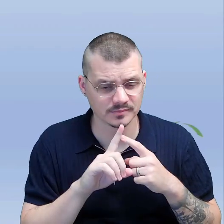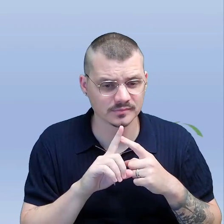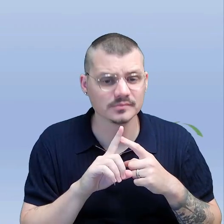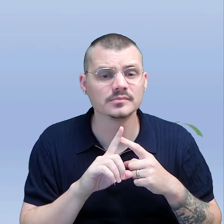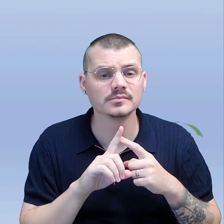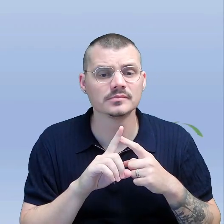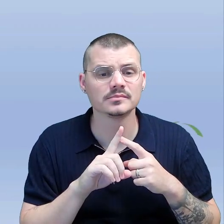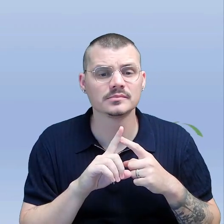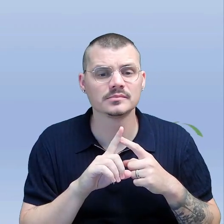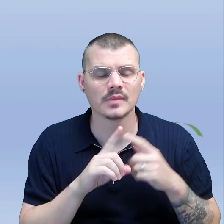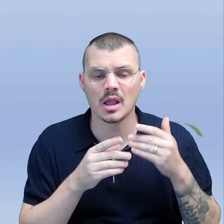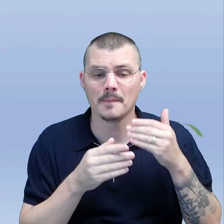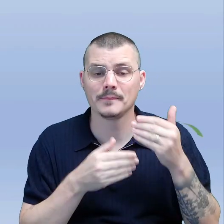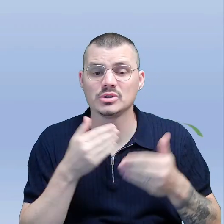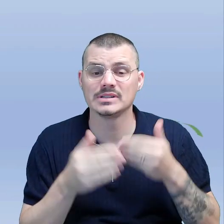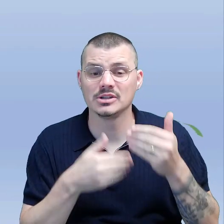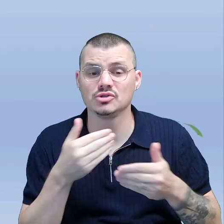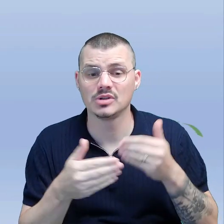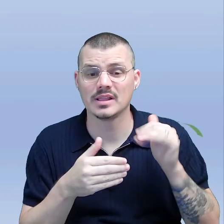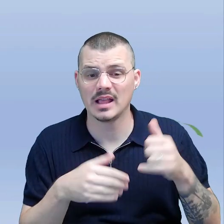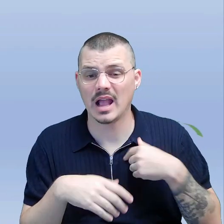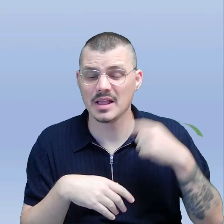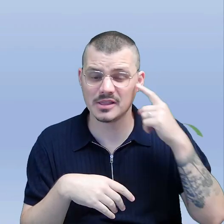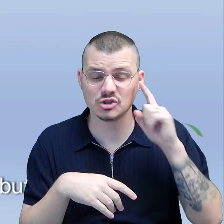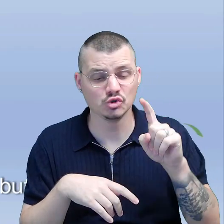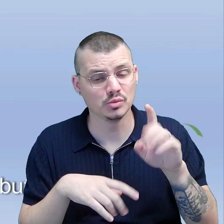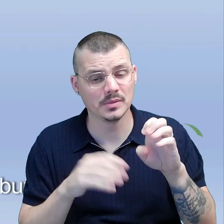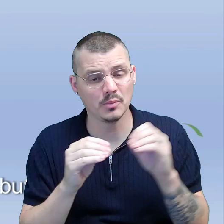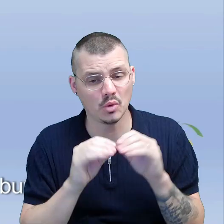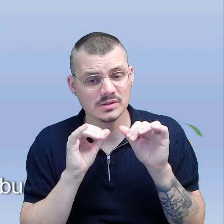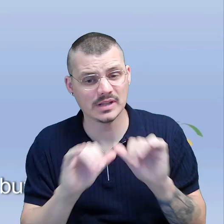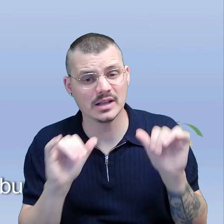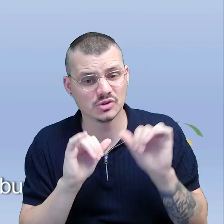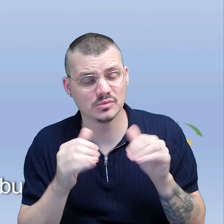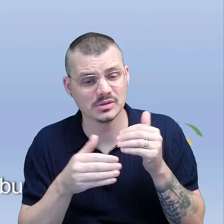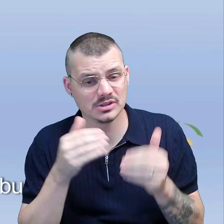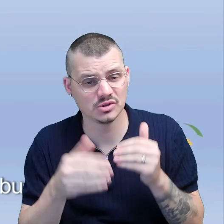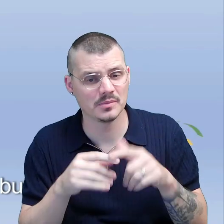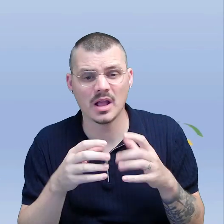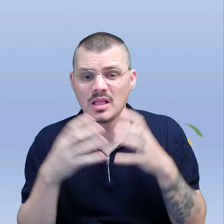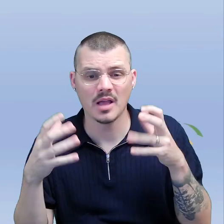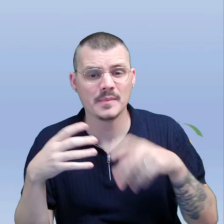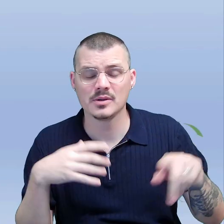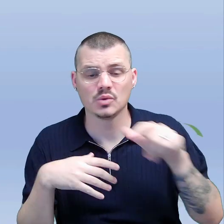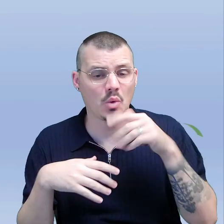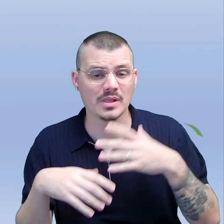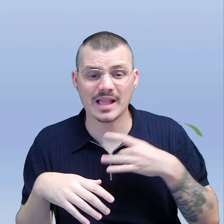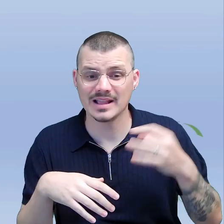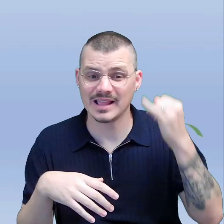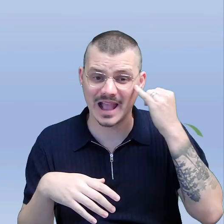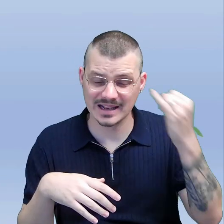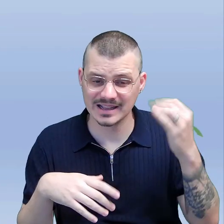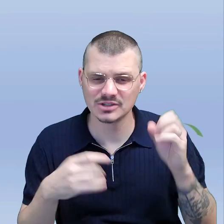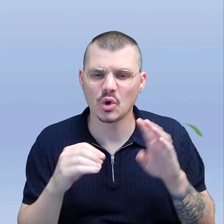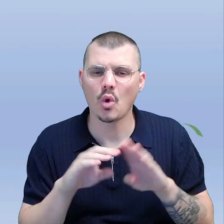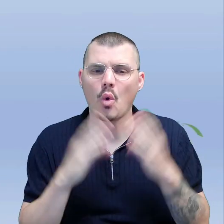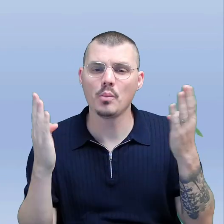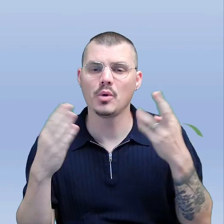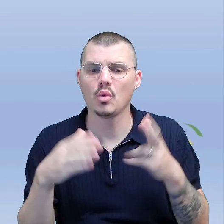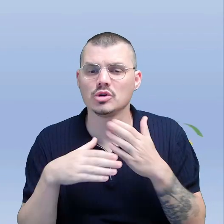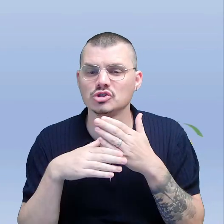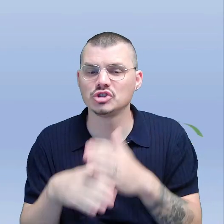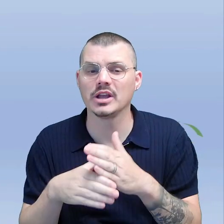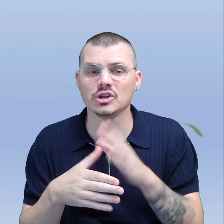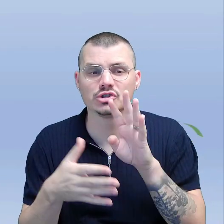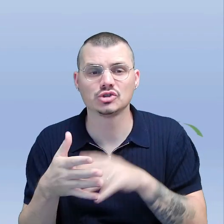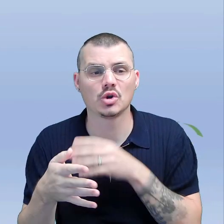One is a procedure that I think should be a standard procedure, but a lot of people don't like the idea, is